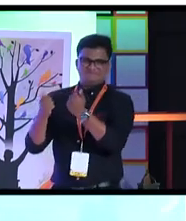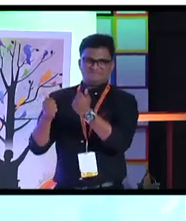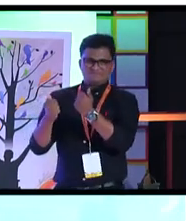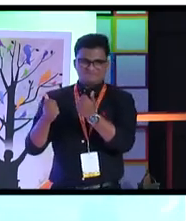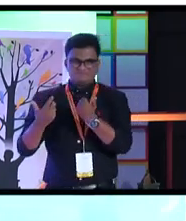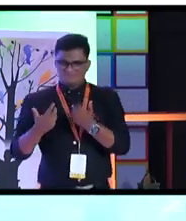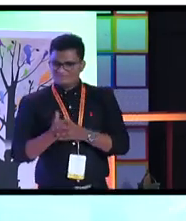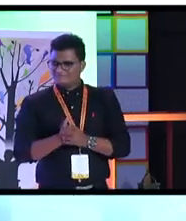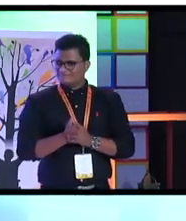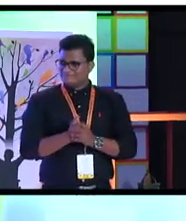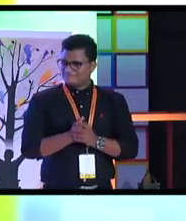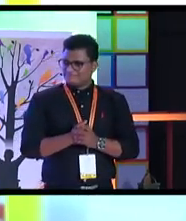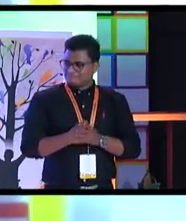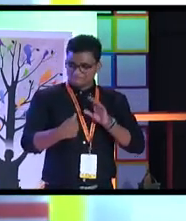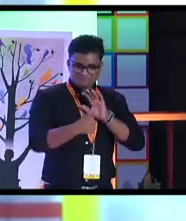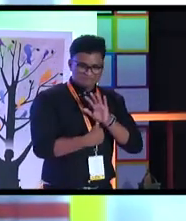orders in block printing.